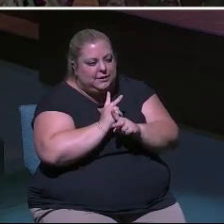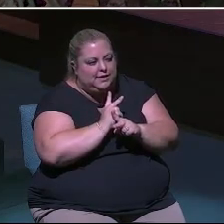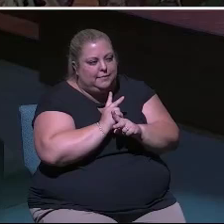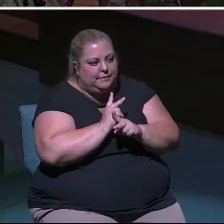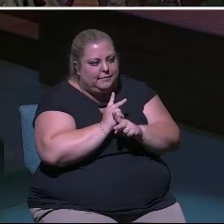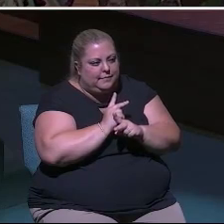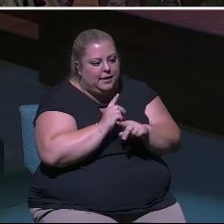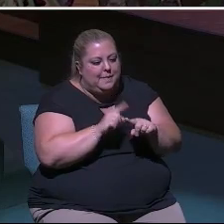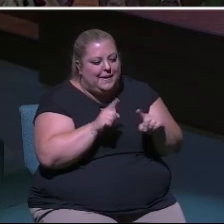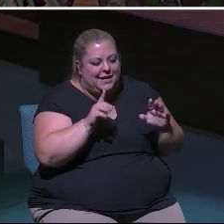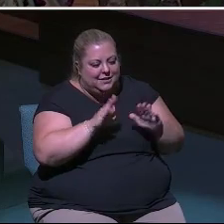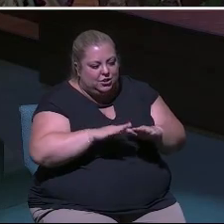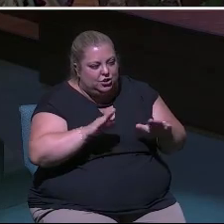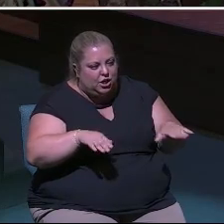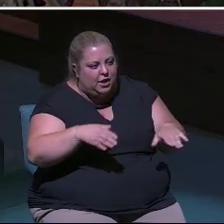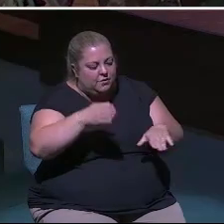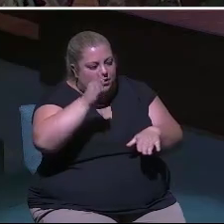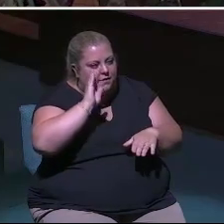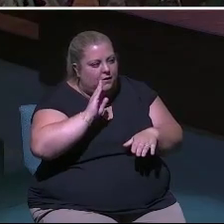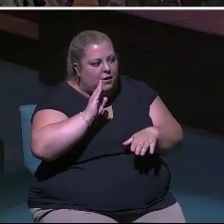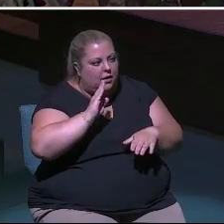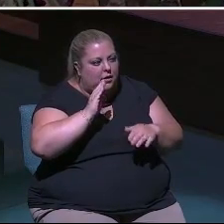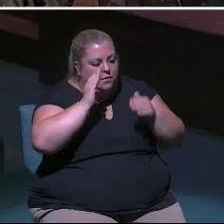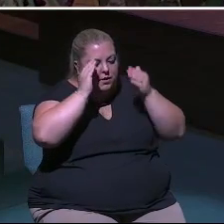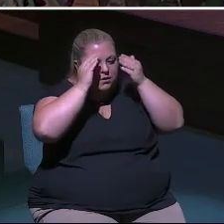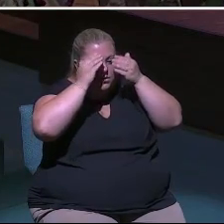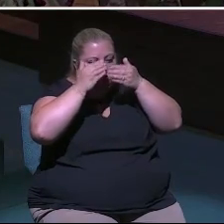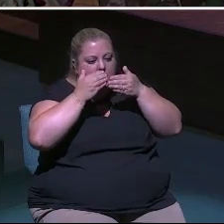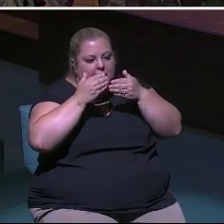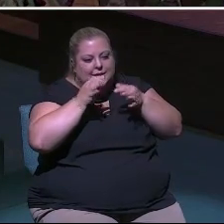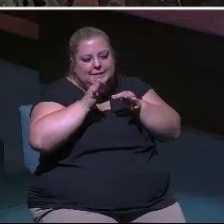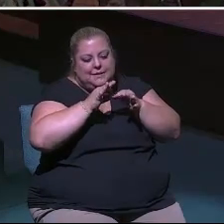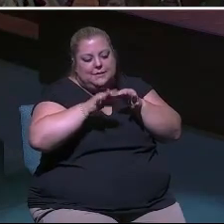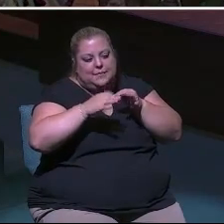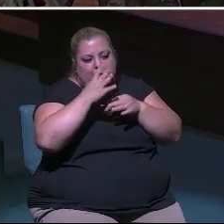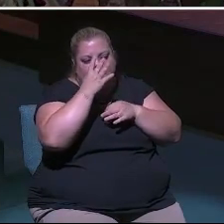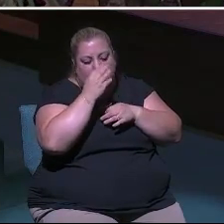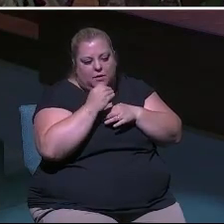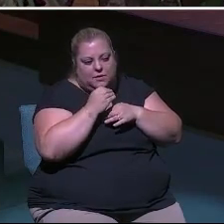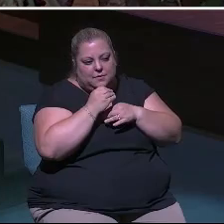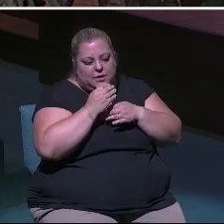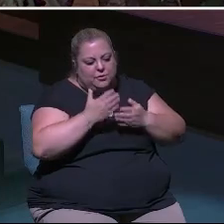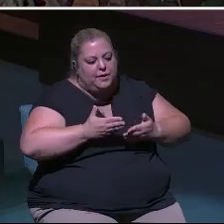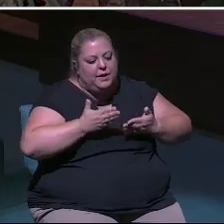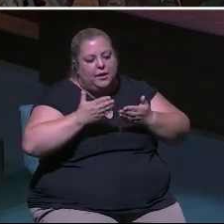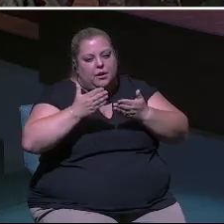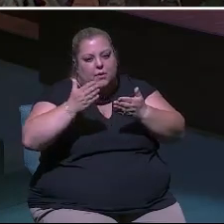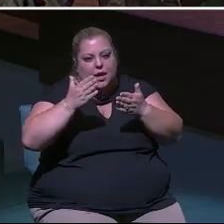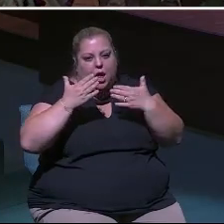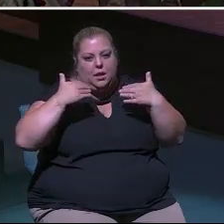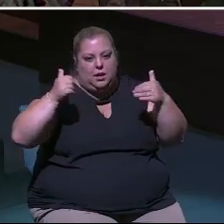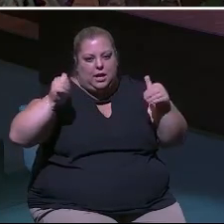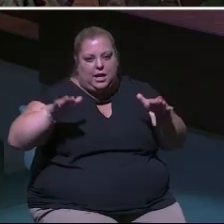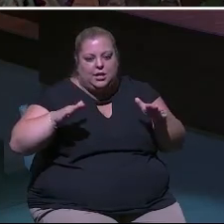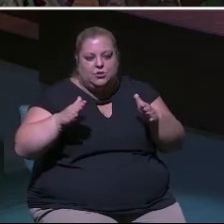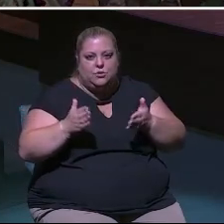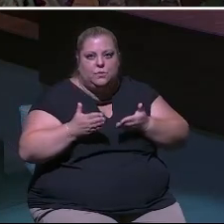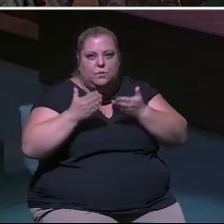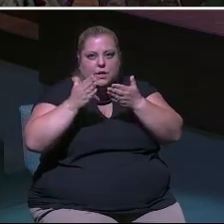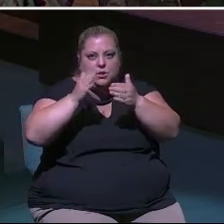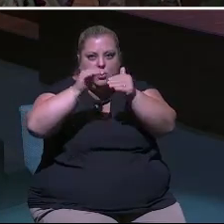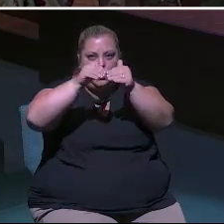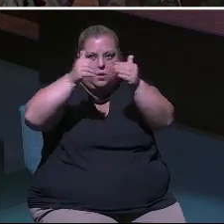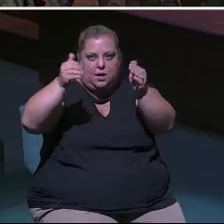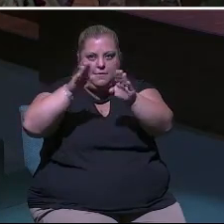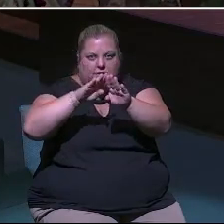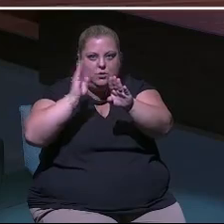But as a child of God, we just close our eyes and simply fall asleep. To be carried away on angels' wings up through heaven's door, where